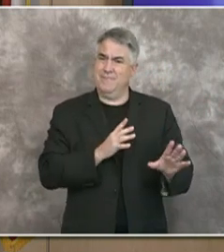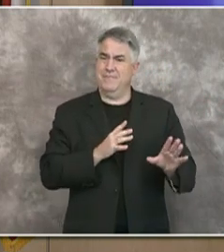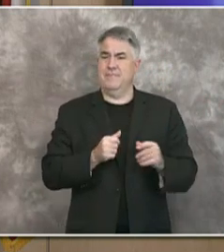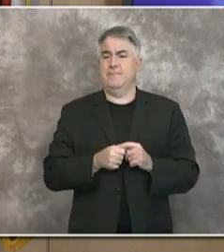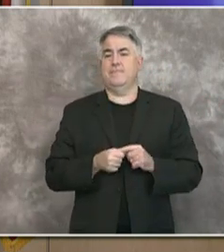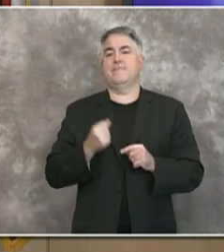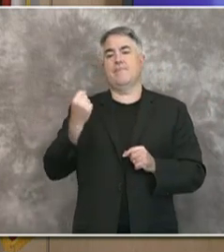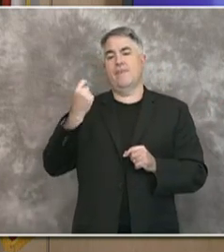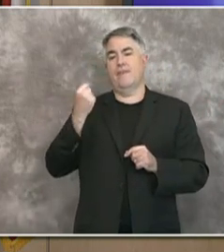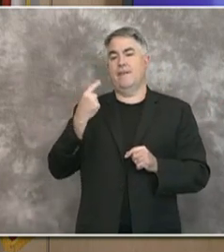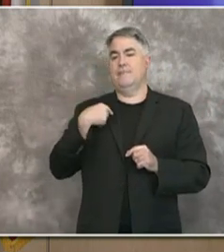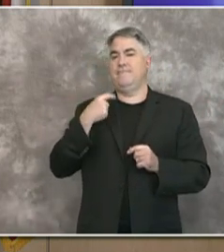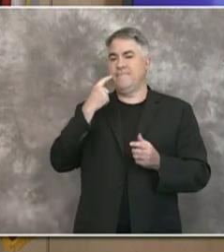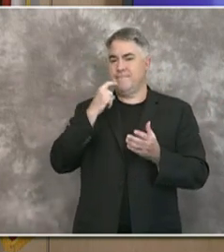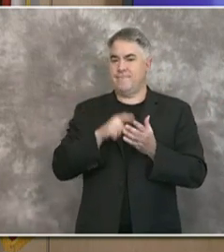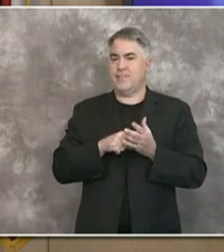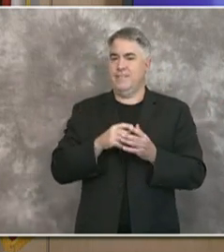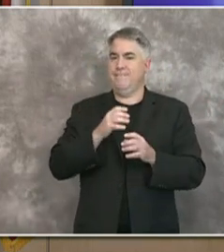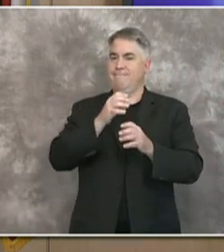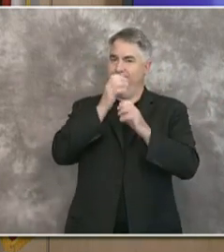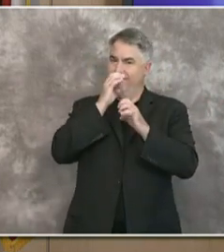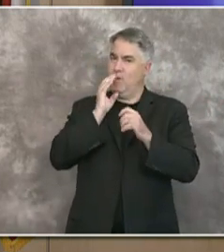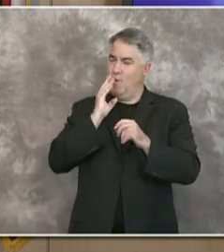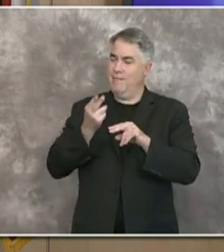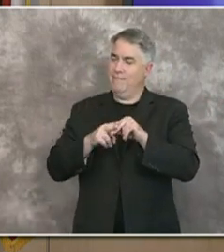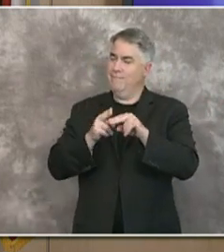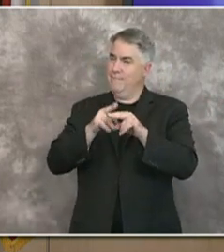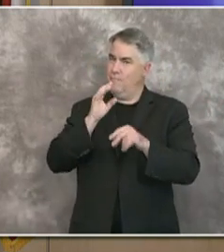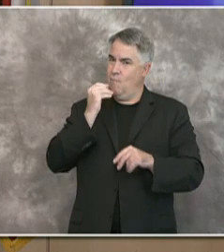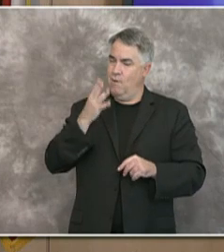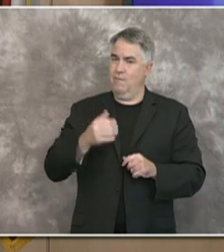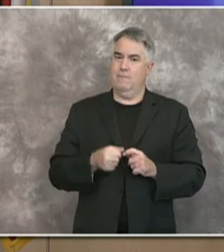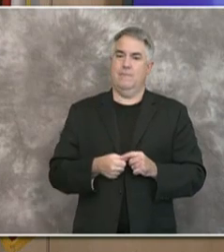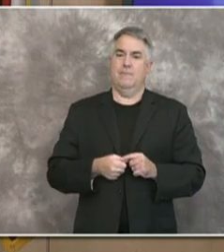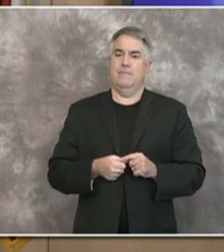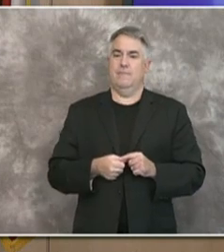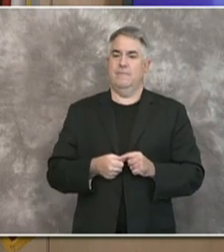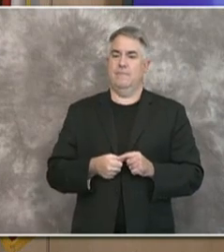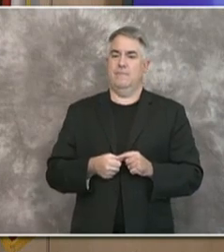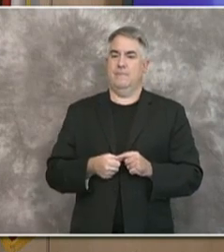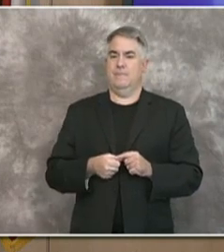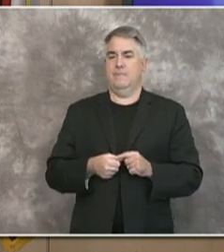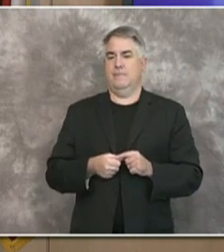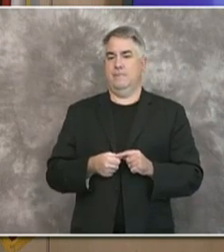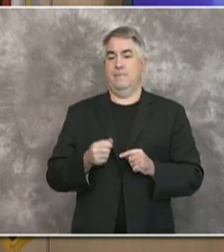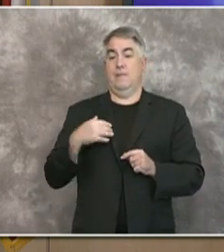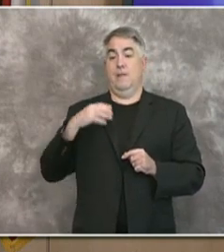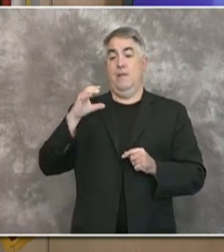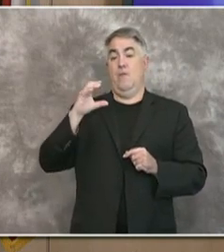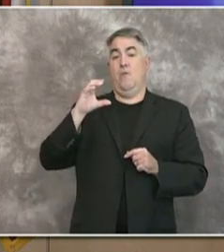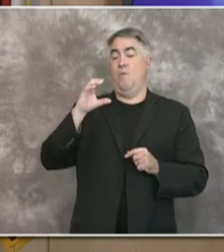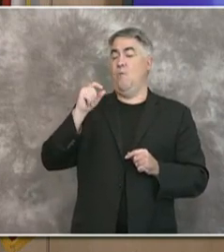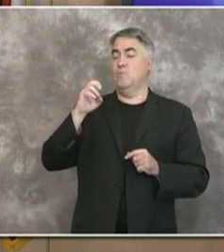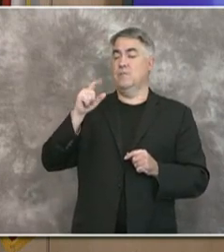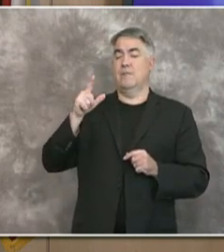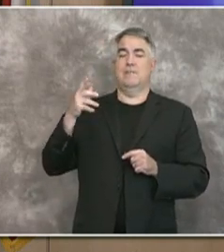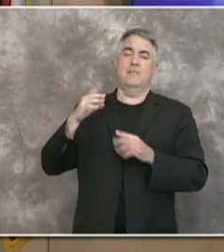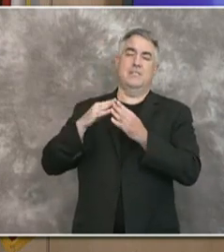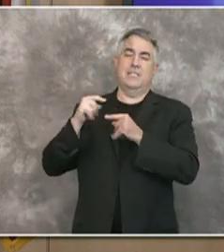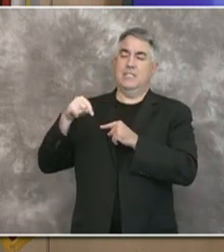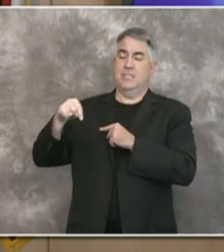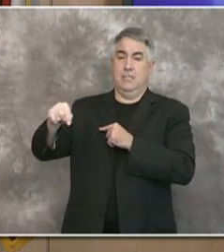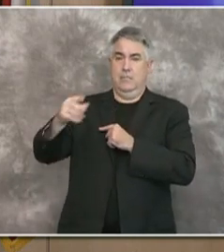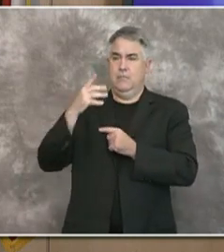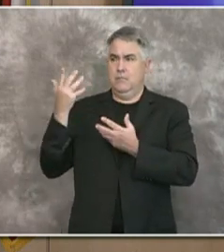bit different moving forward. And you know, we continue to work with the coastal mayors, and we hope this week to maybe have some updates about what future activities may